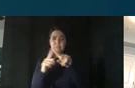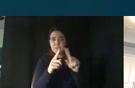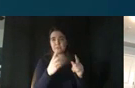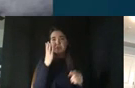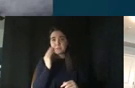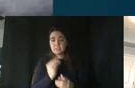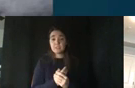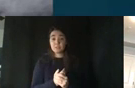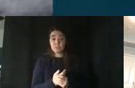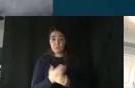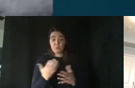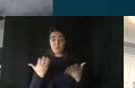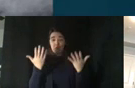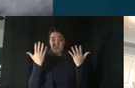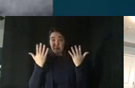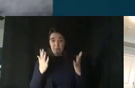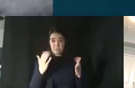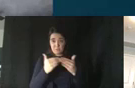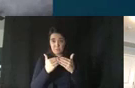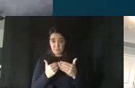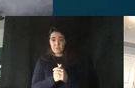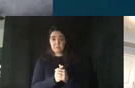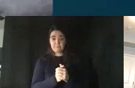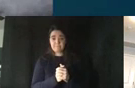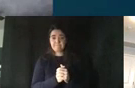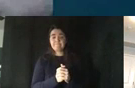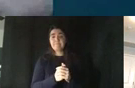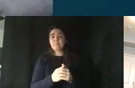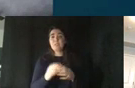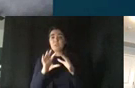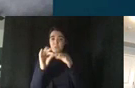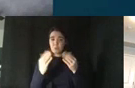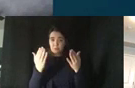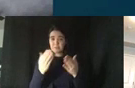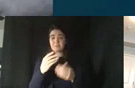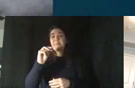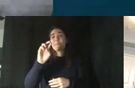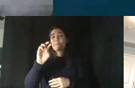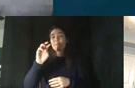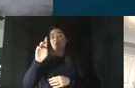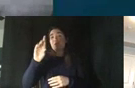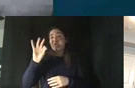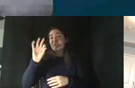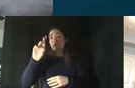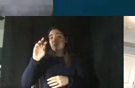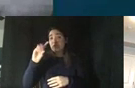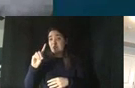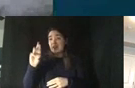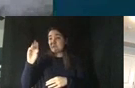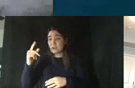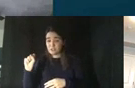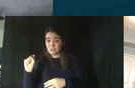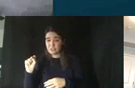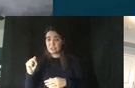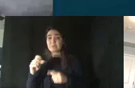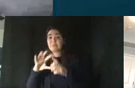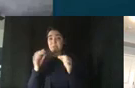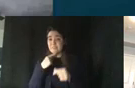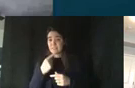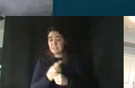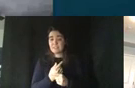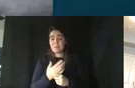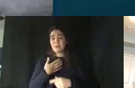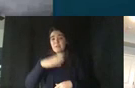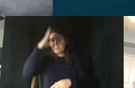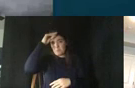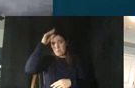quote I start my book with, and it's from Mr. Rogers, Fred Rogers. When I was a boy and I would see scary things in the news, my